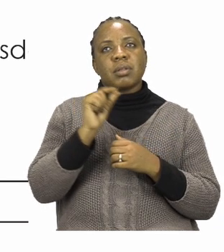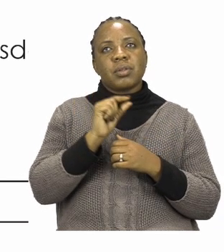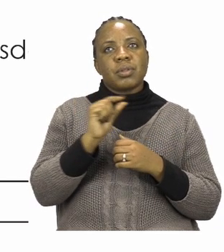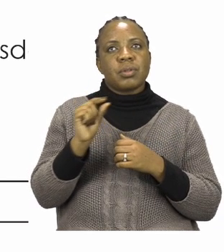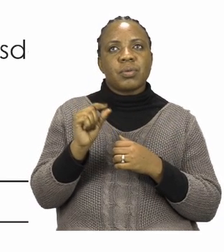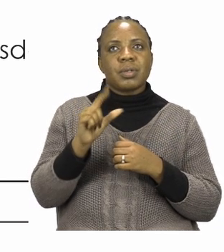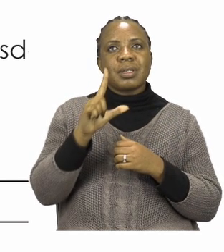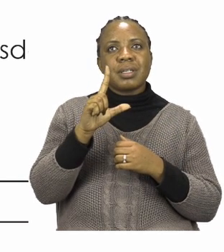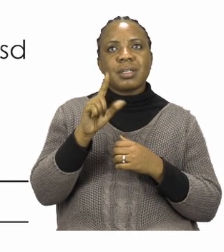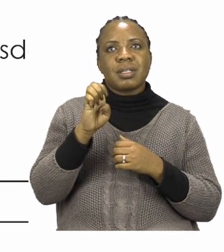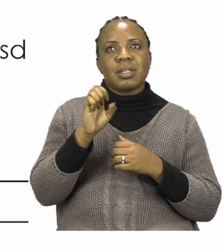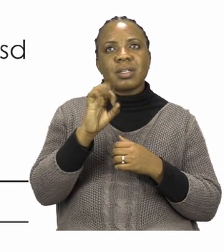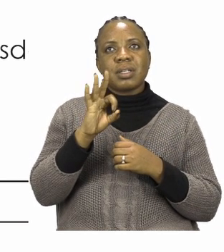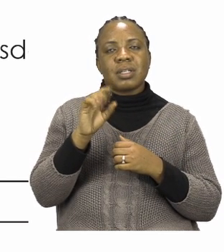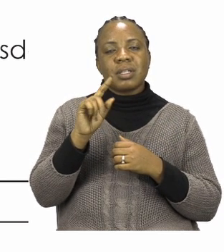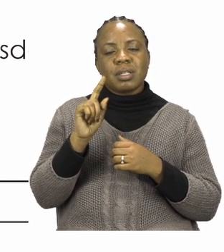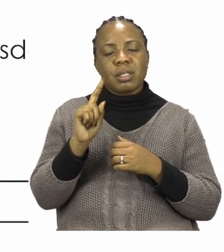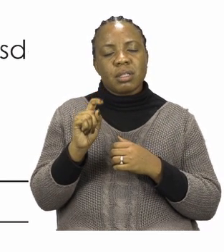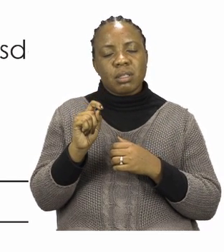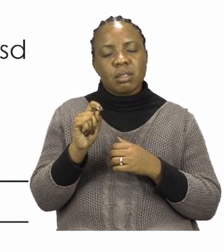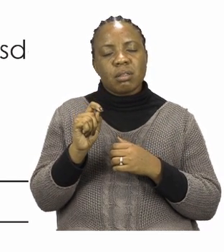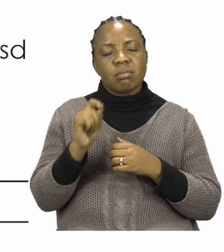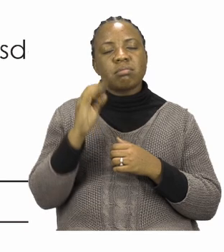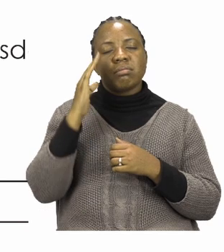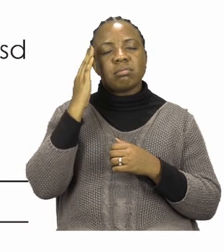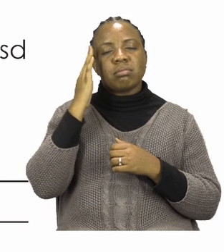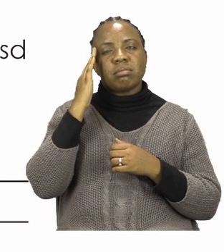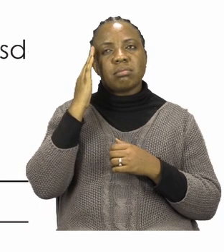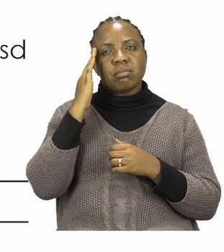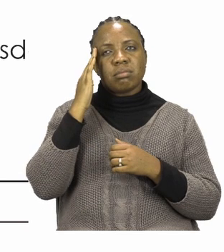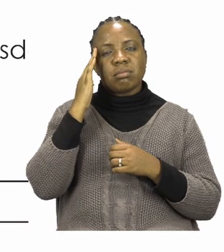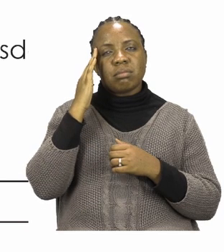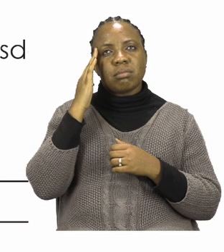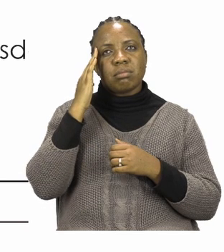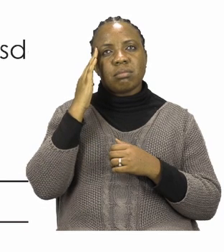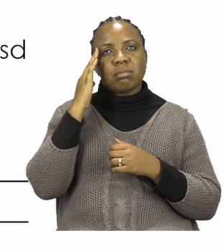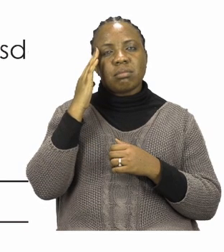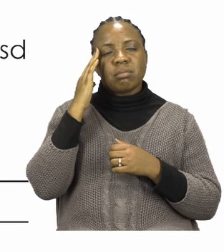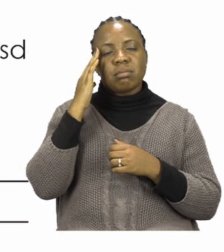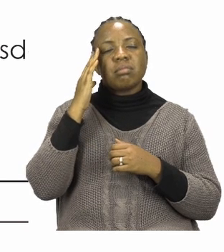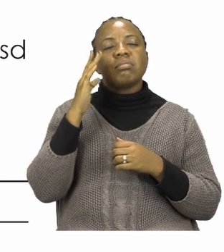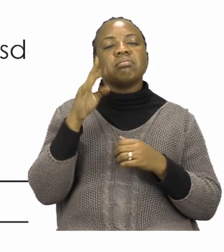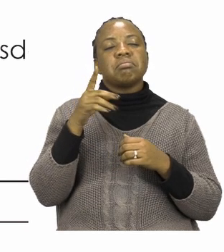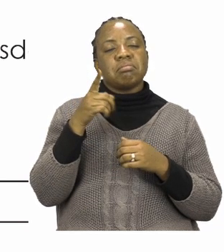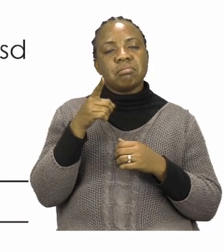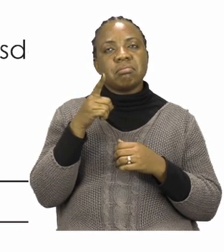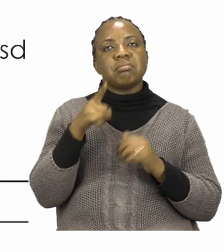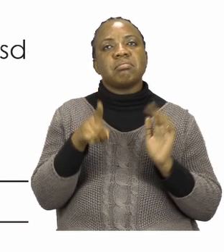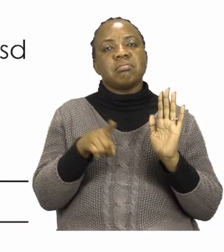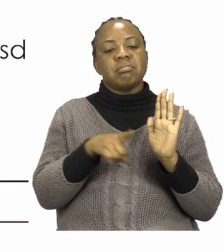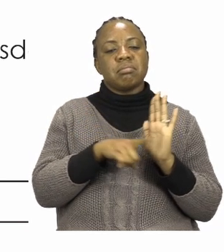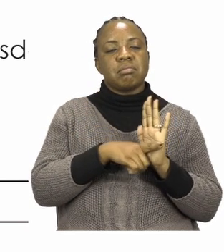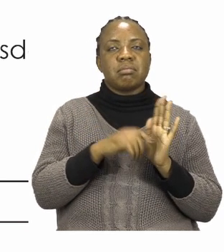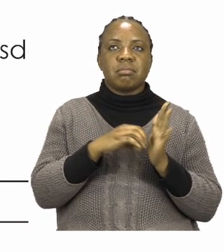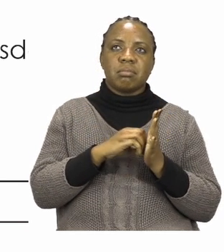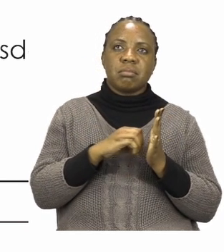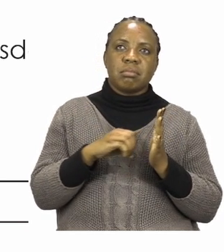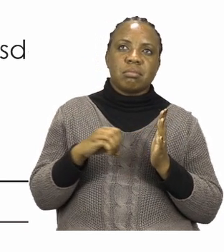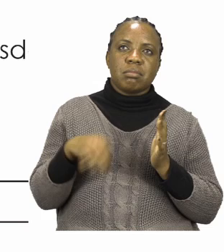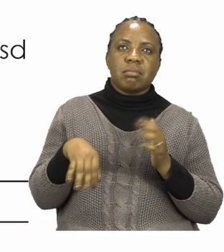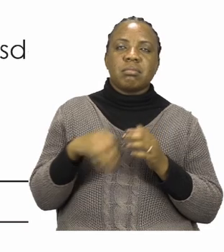sum, boys and girls, we know that it means we are subtracting.